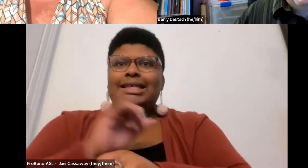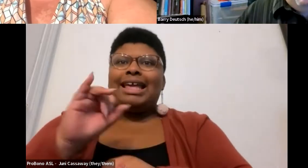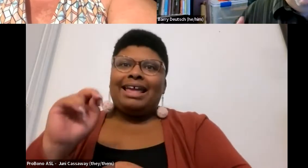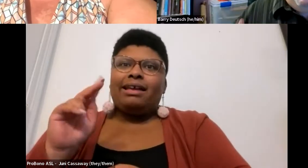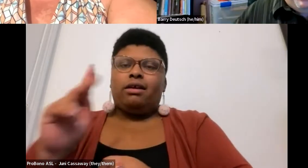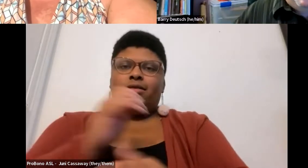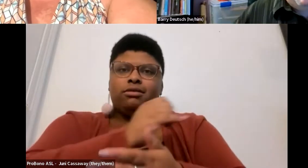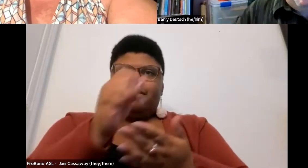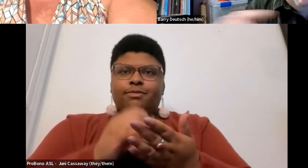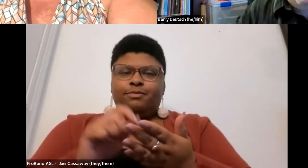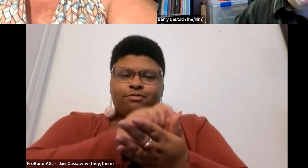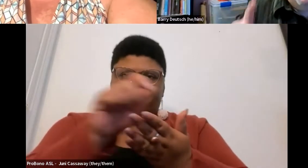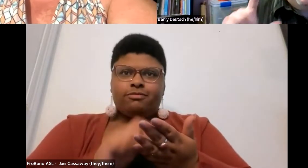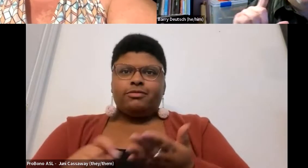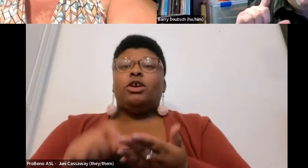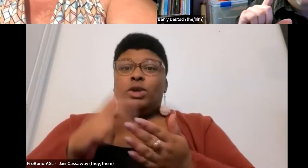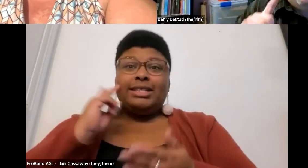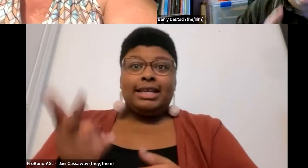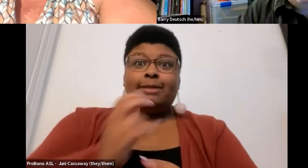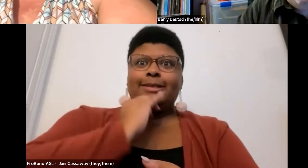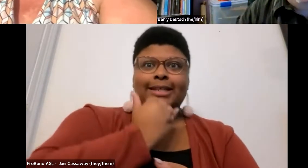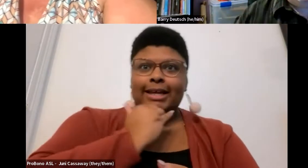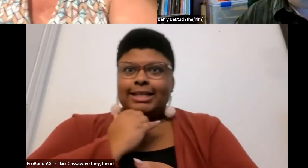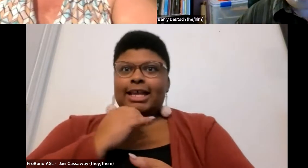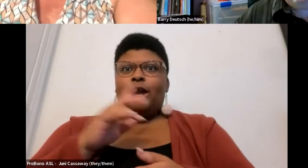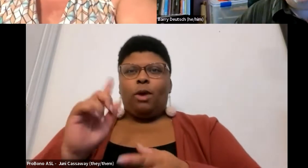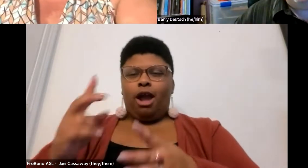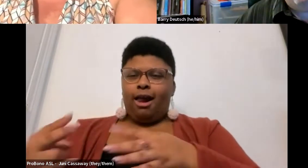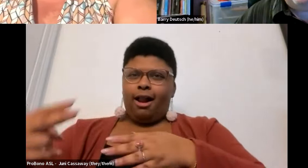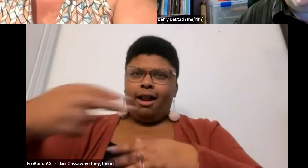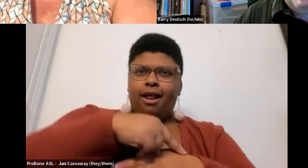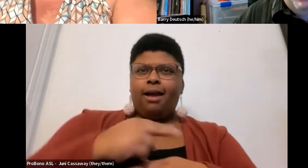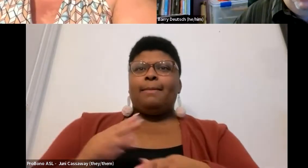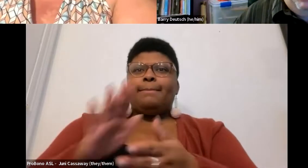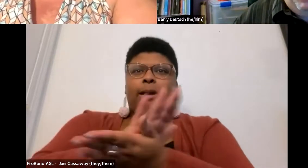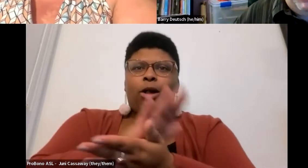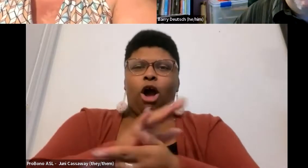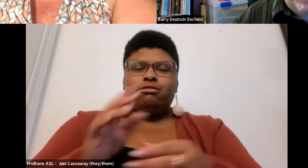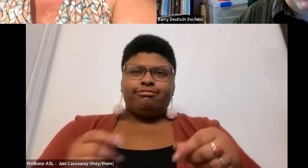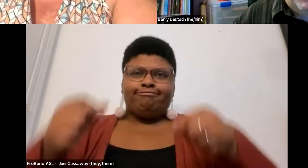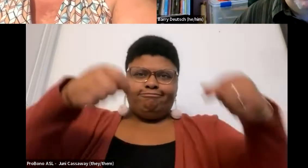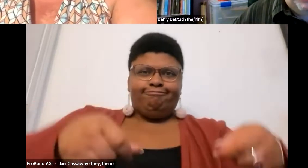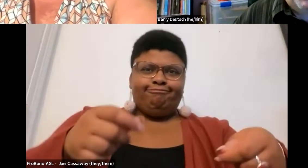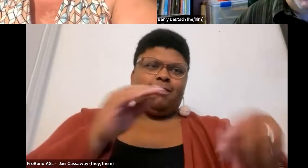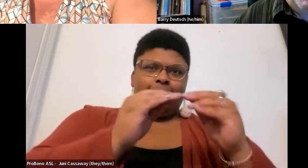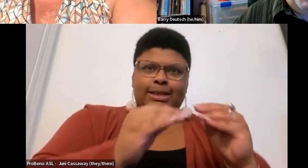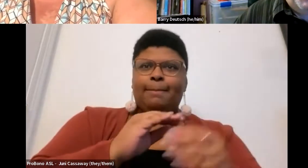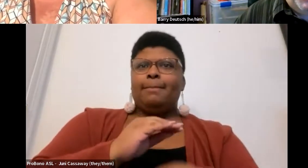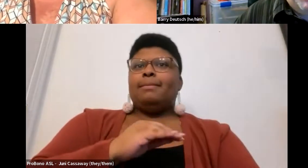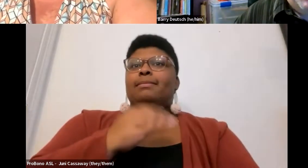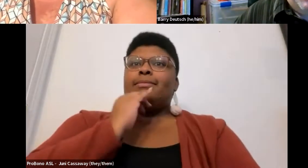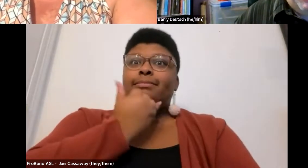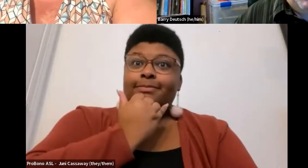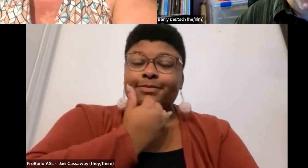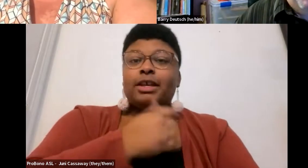mistakes, and cut out a new piece of paper to paste over the mistakes. It was an amazing introduction to